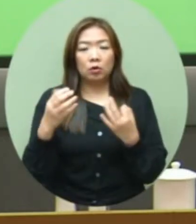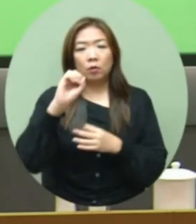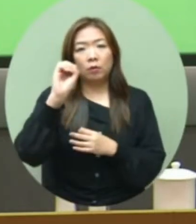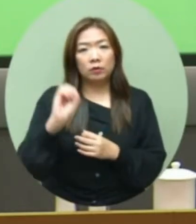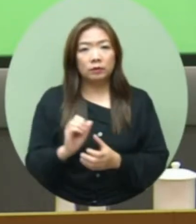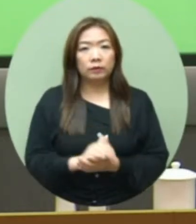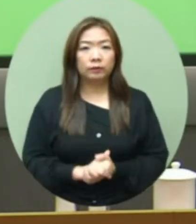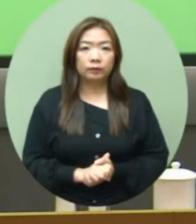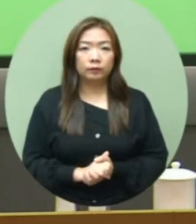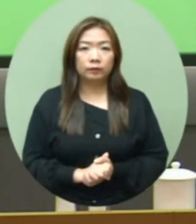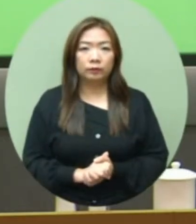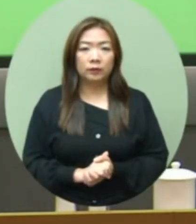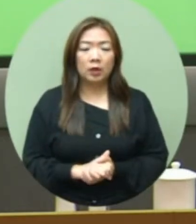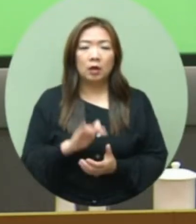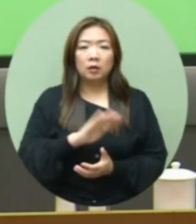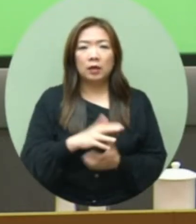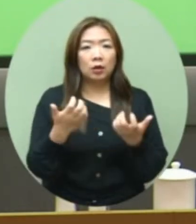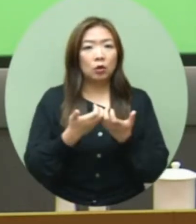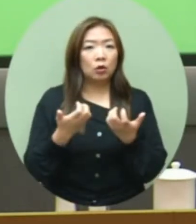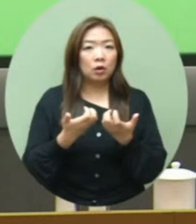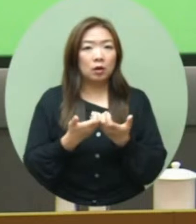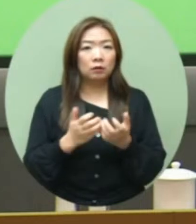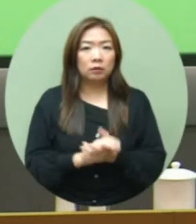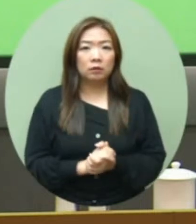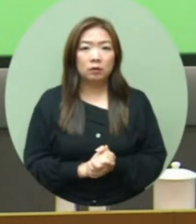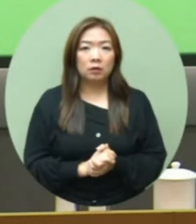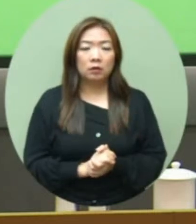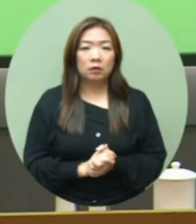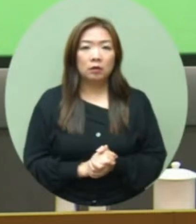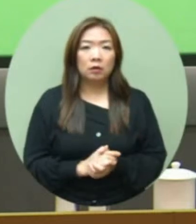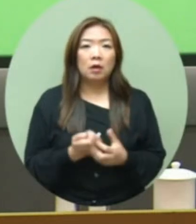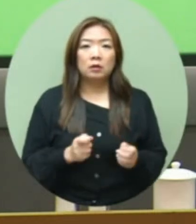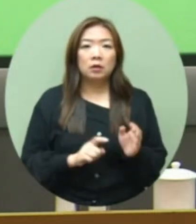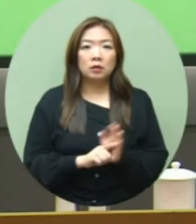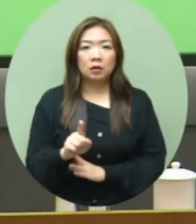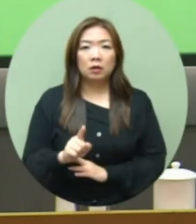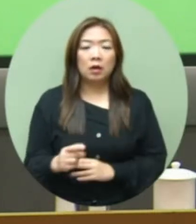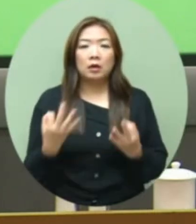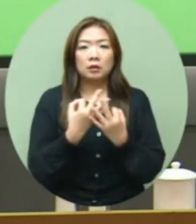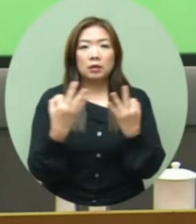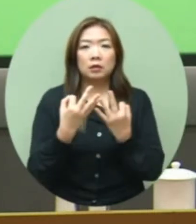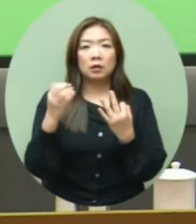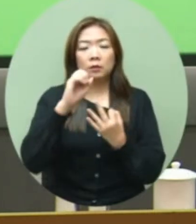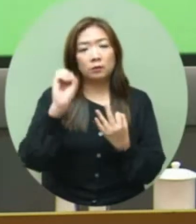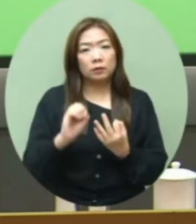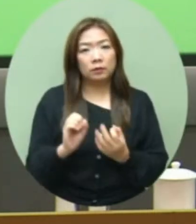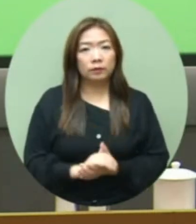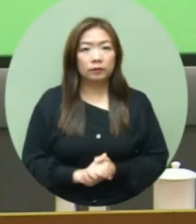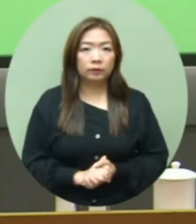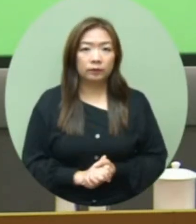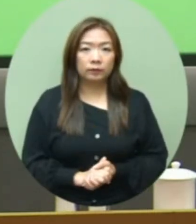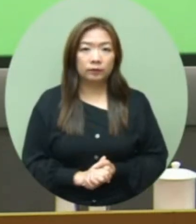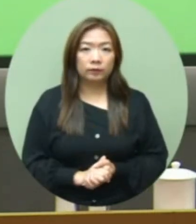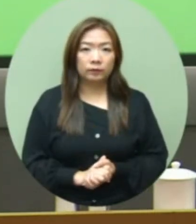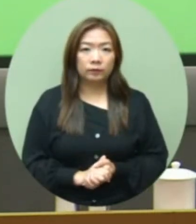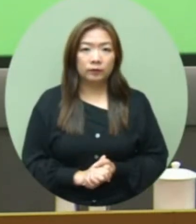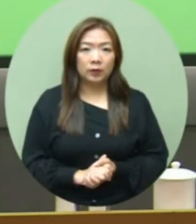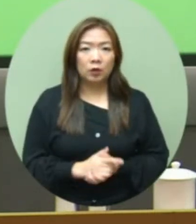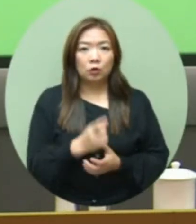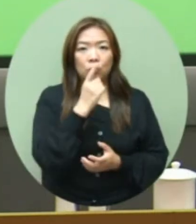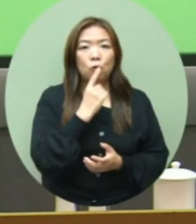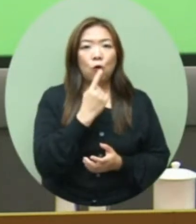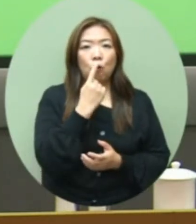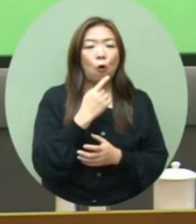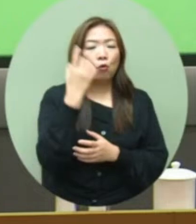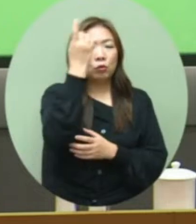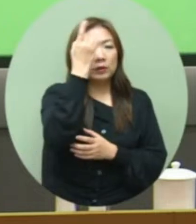value and re-import, the value has increased by 375%, but the volume itself